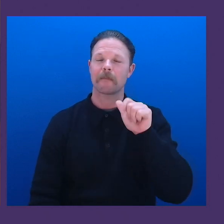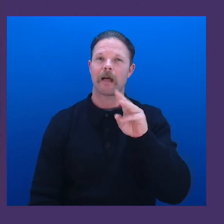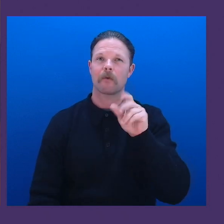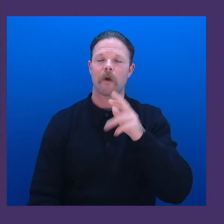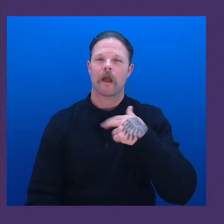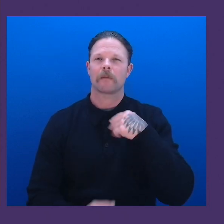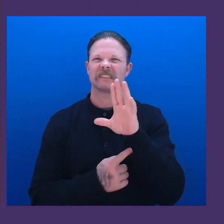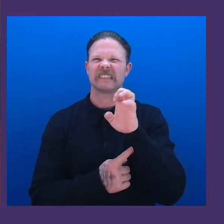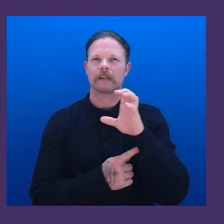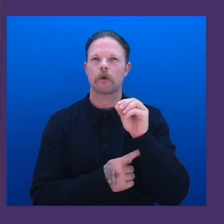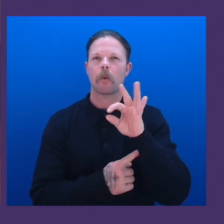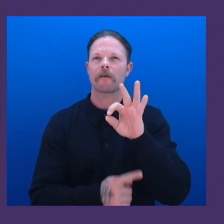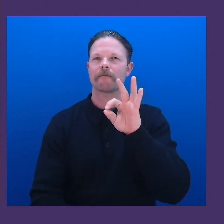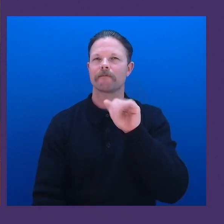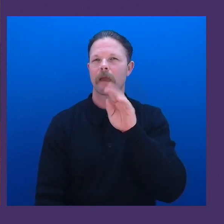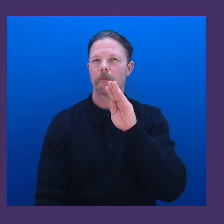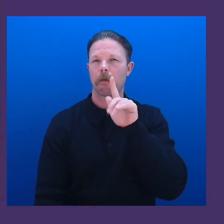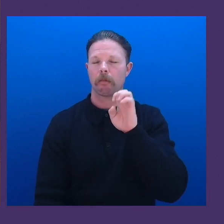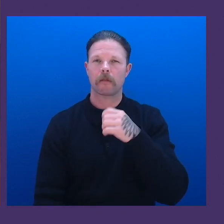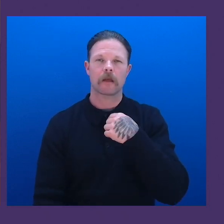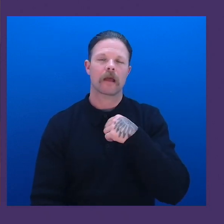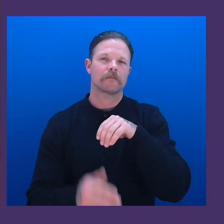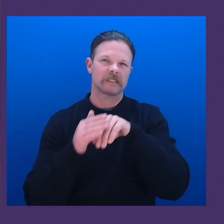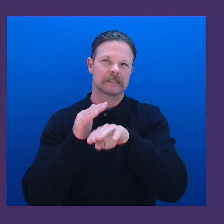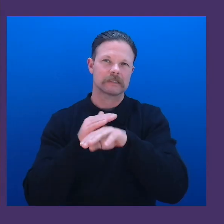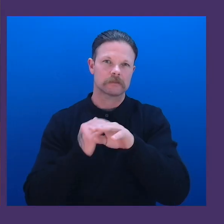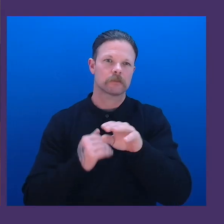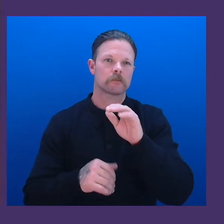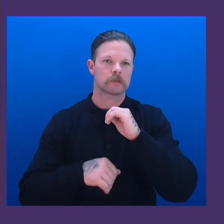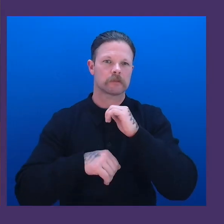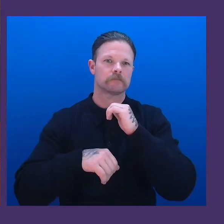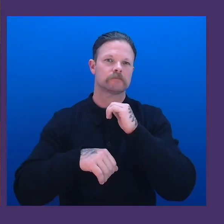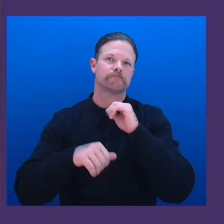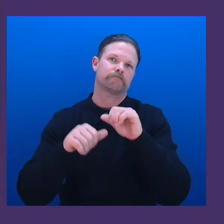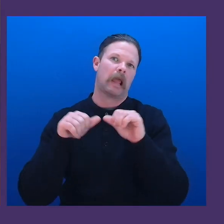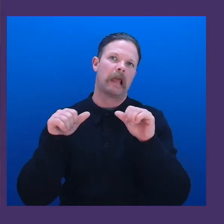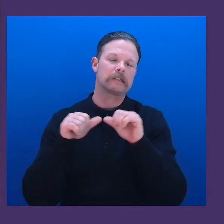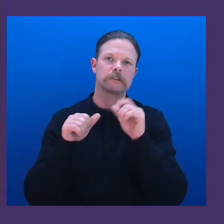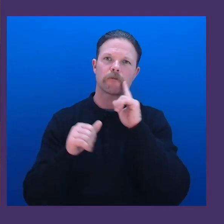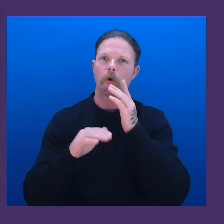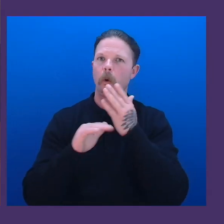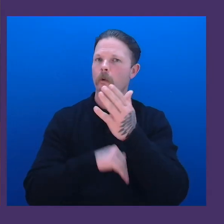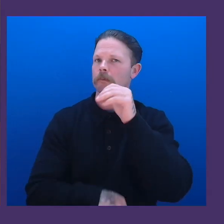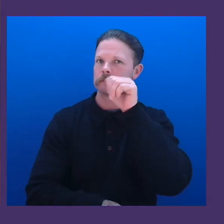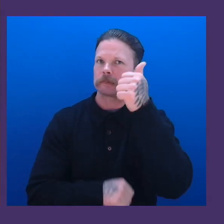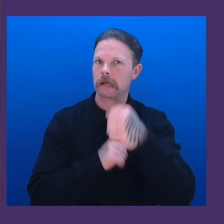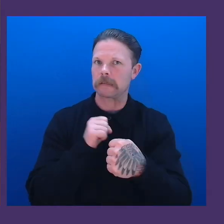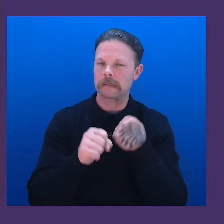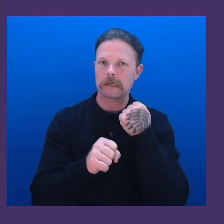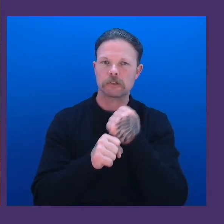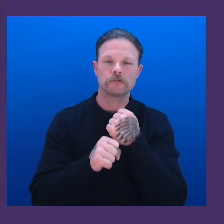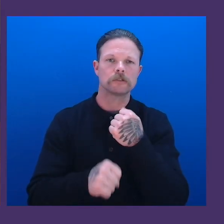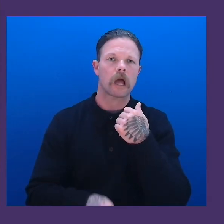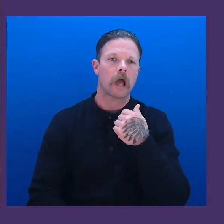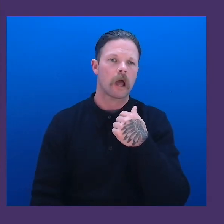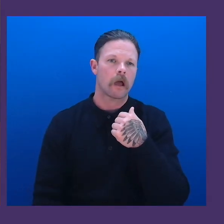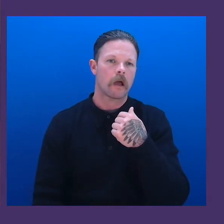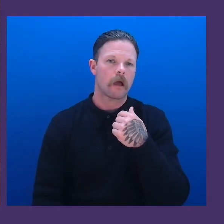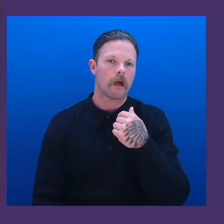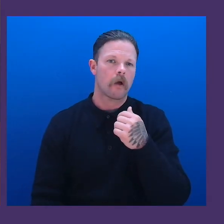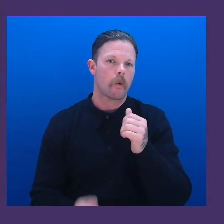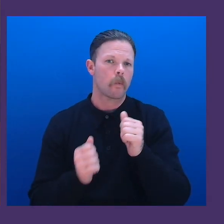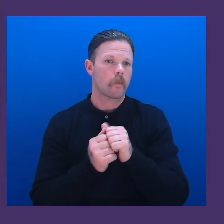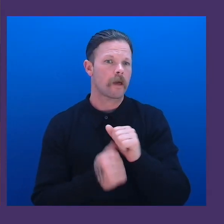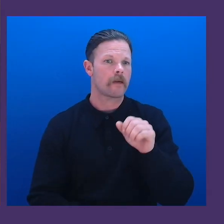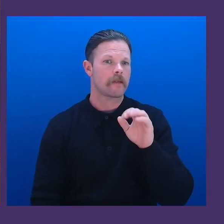Fable. I've been in the accessibility space for over the last 10 years. And with Fable, we